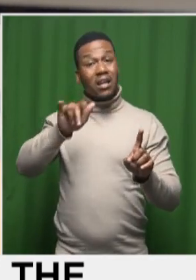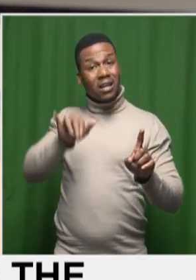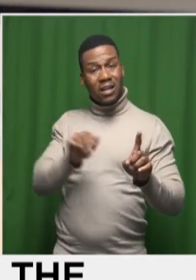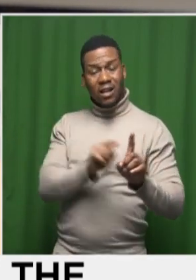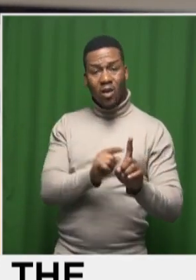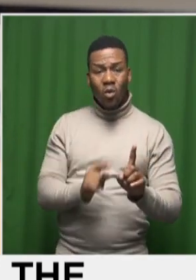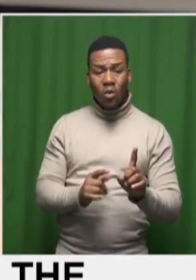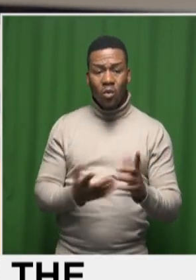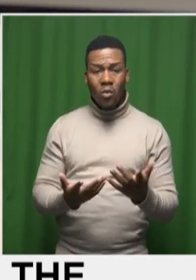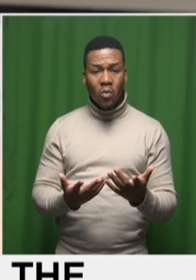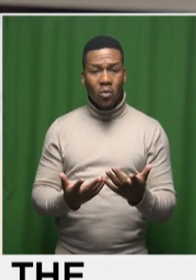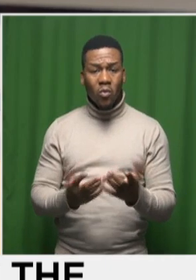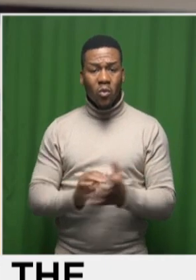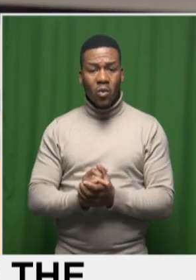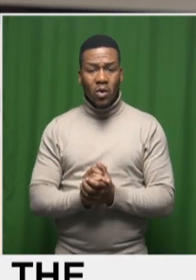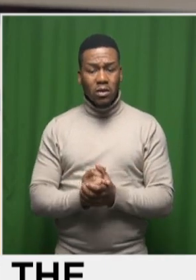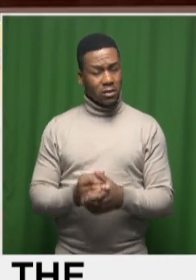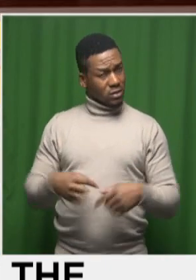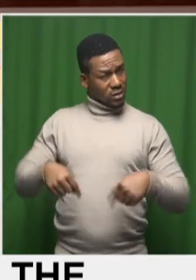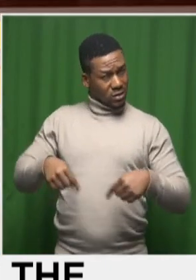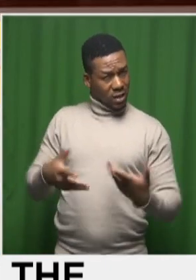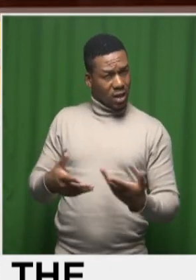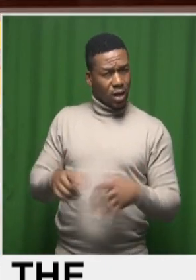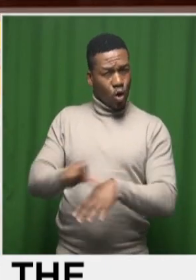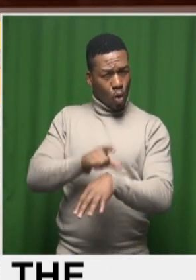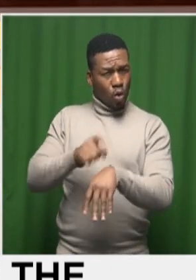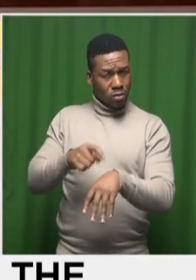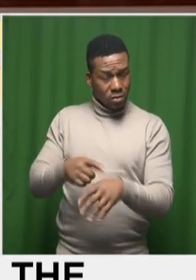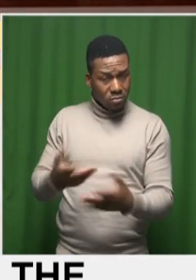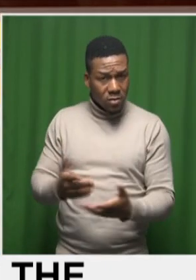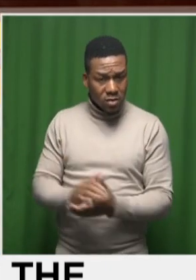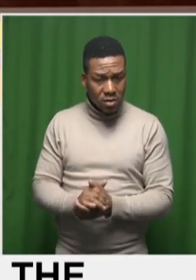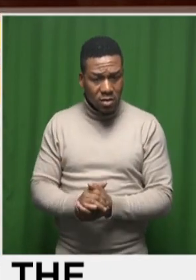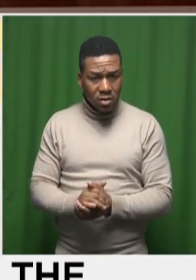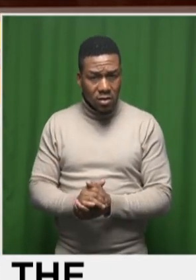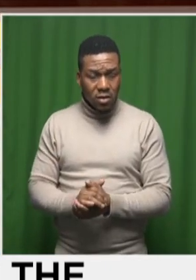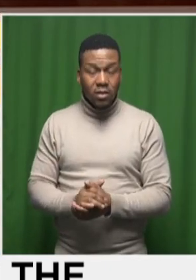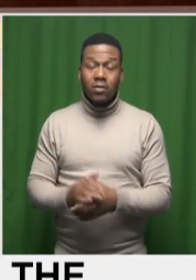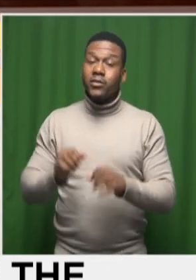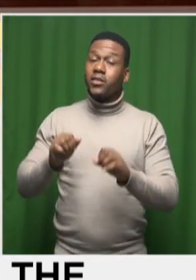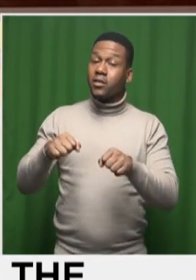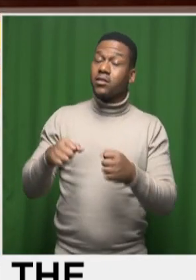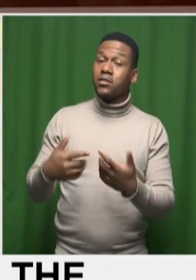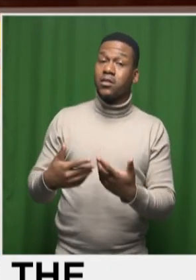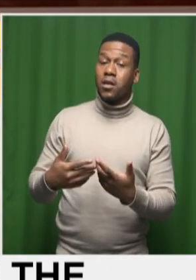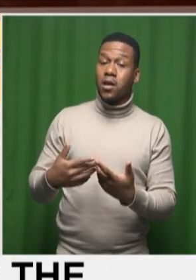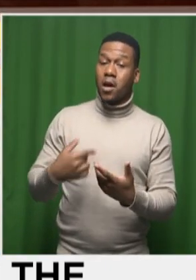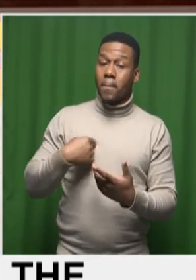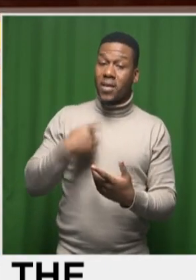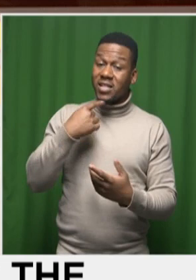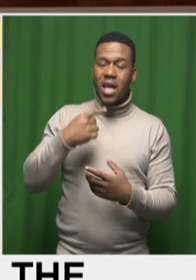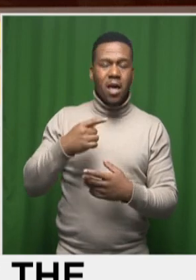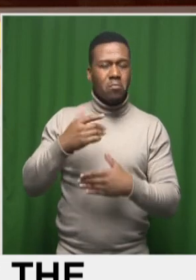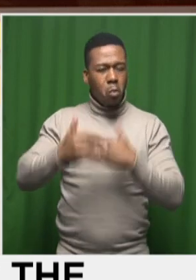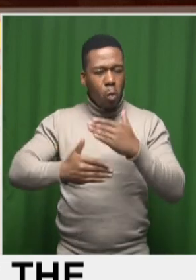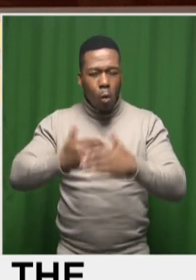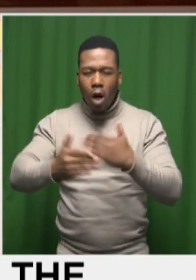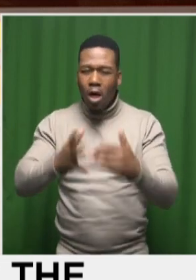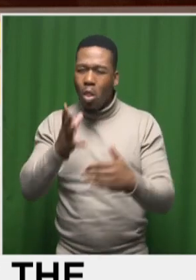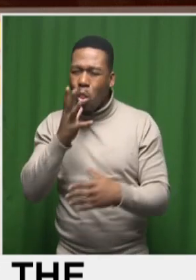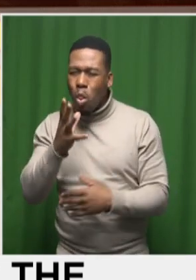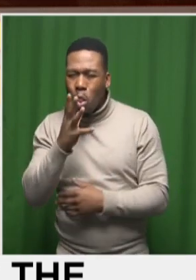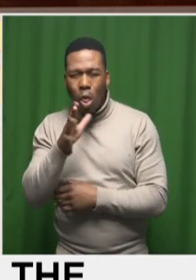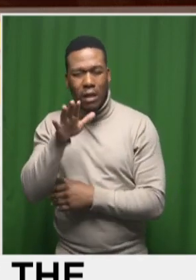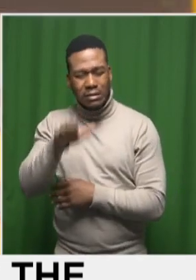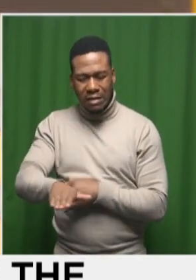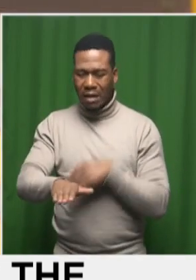first and quite interesting in the long term. Yeah, I think, as I was saying earlier, there was a lot of processes and steps that had